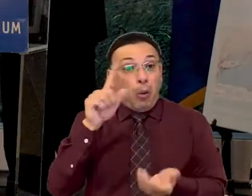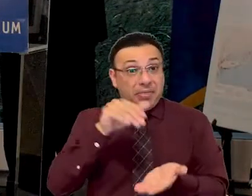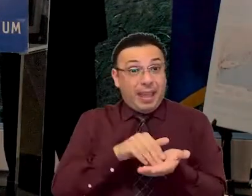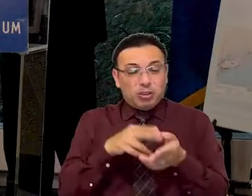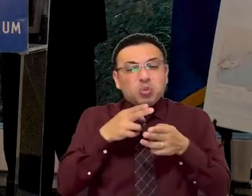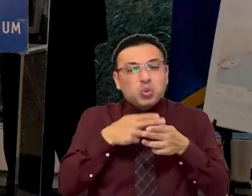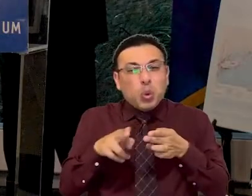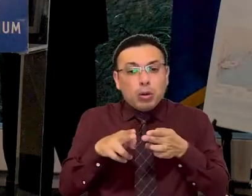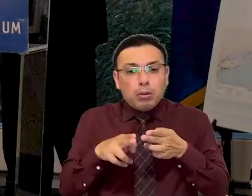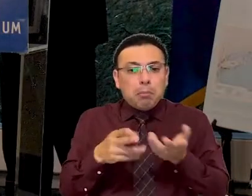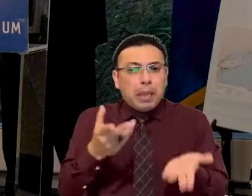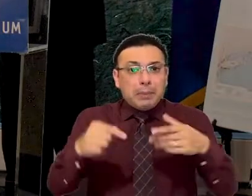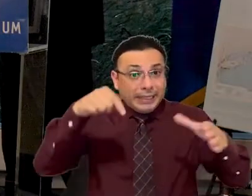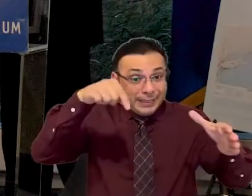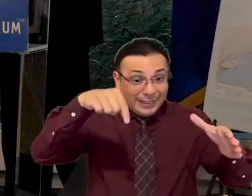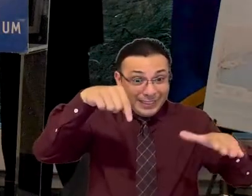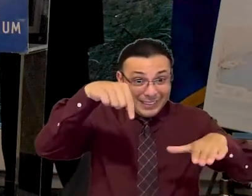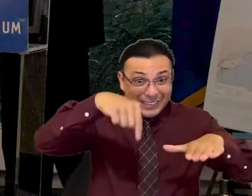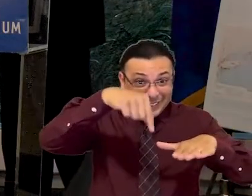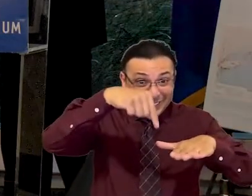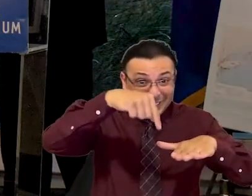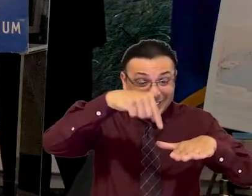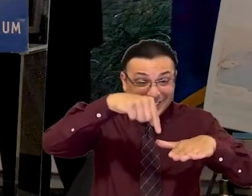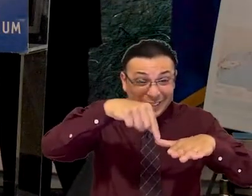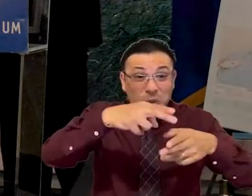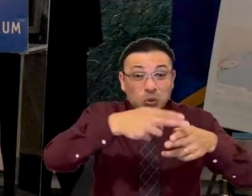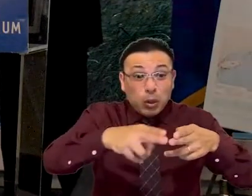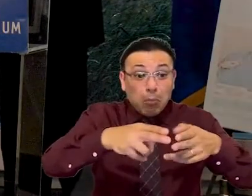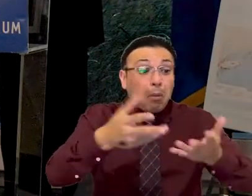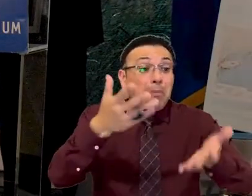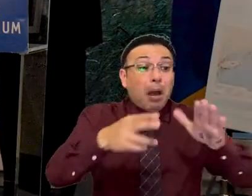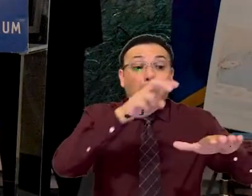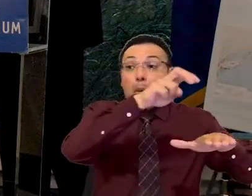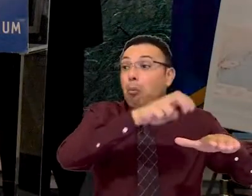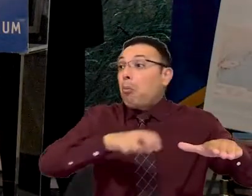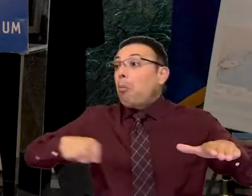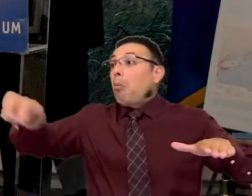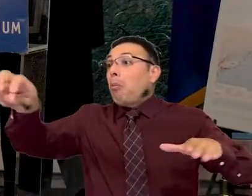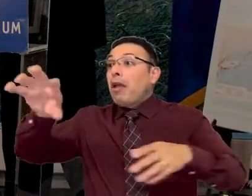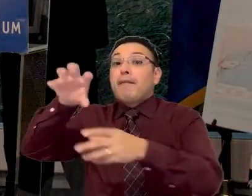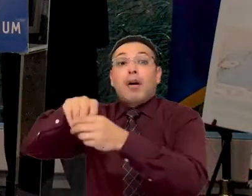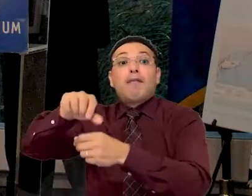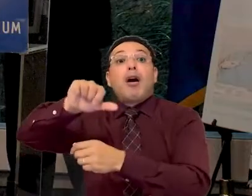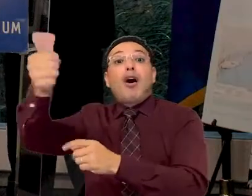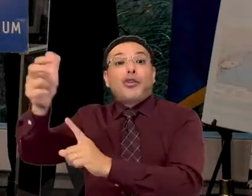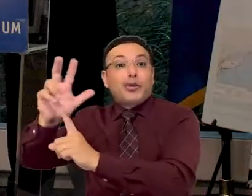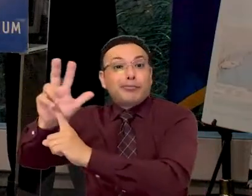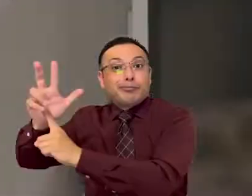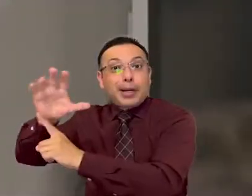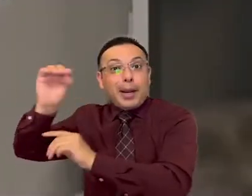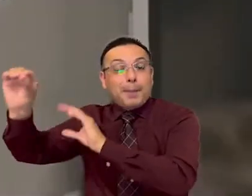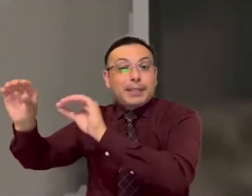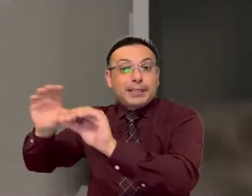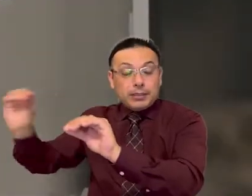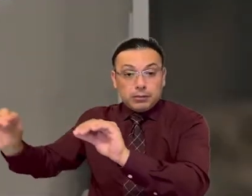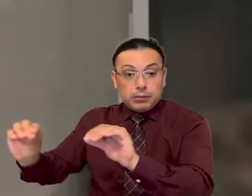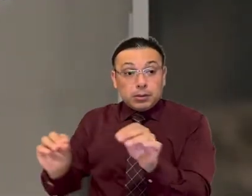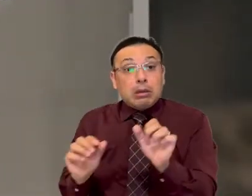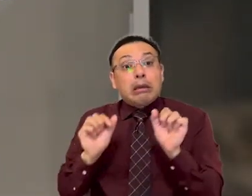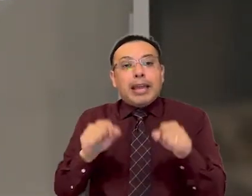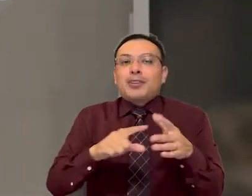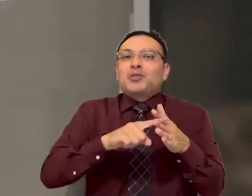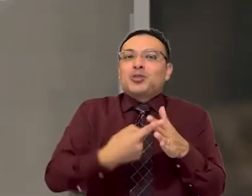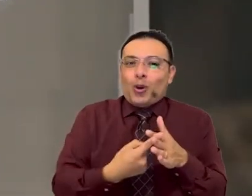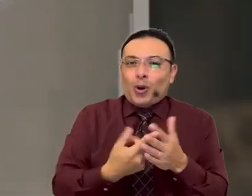but they can go on and work for other developers and other projects. So it really is career creating. Similarly, in the Port of Albany in